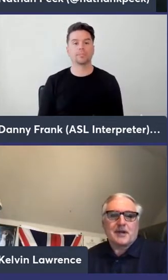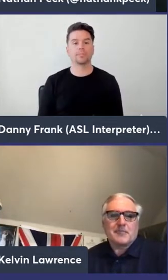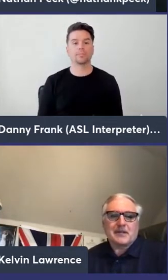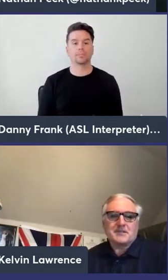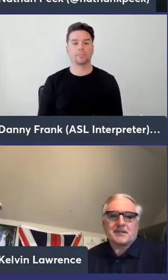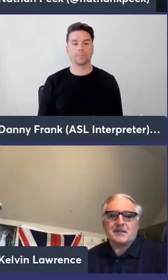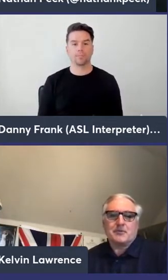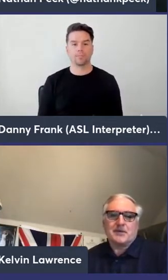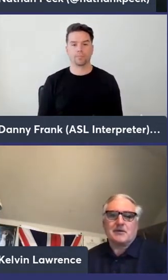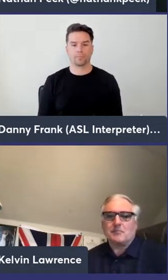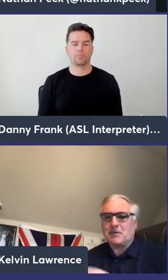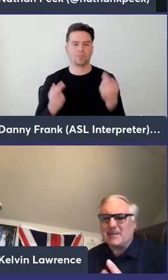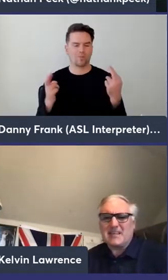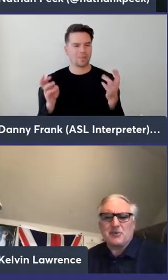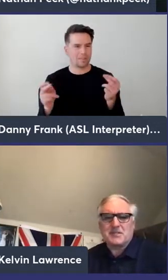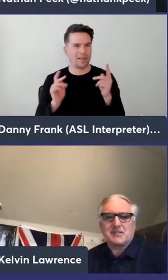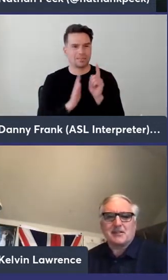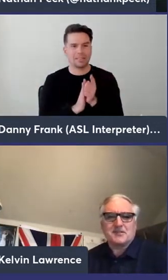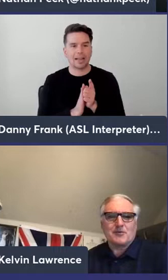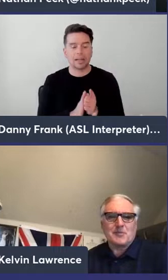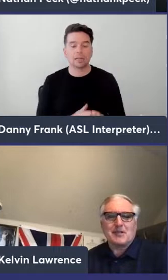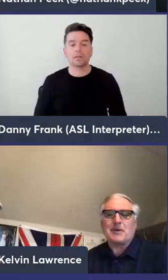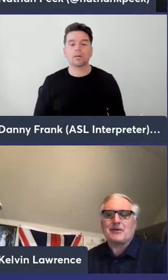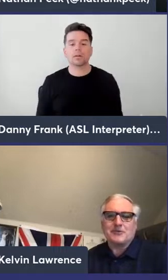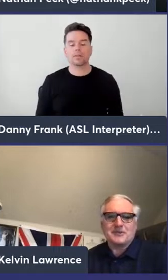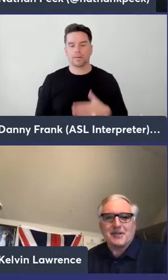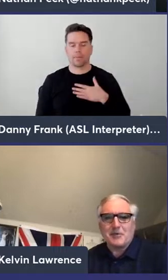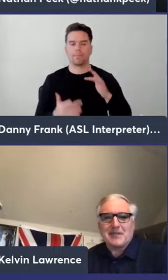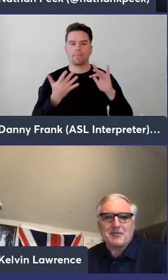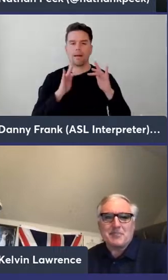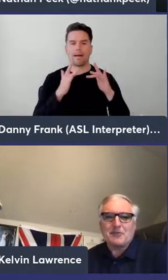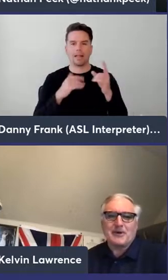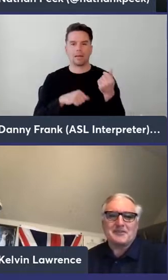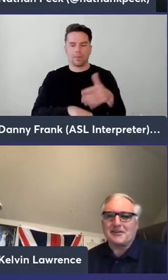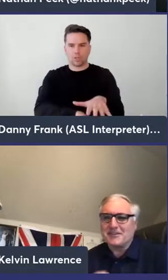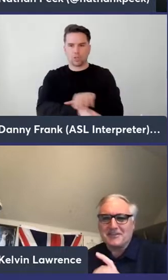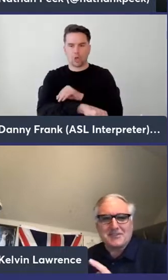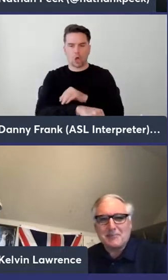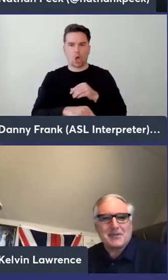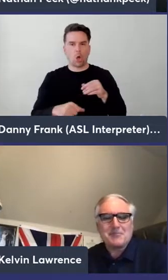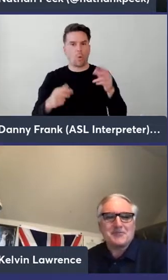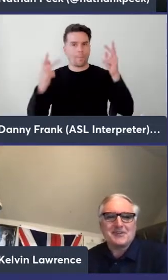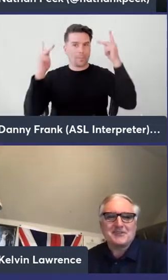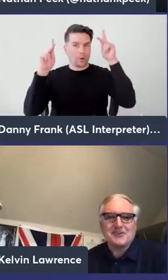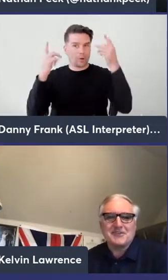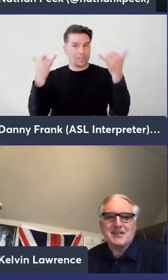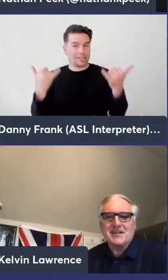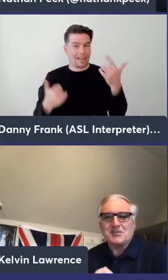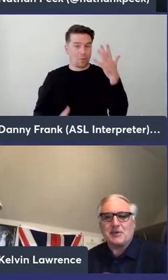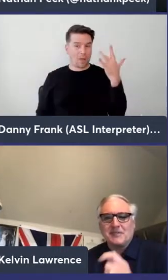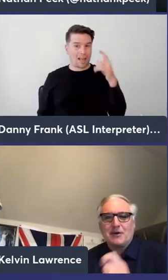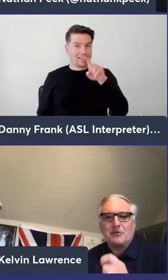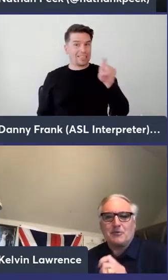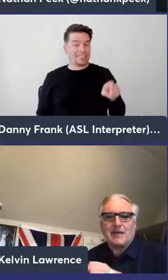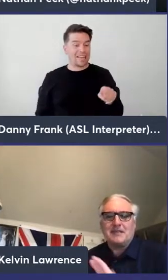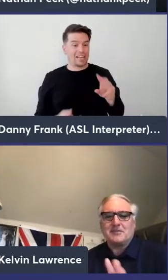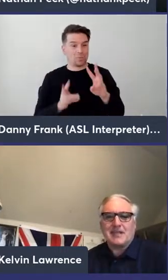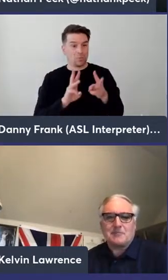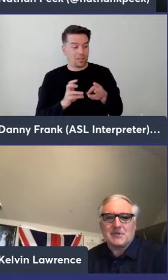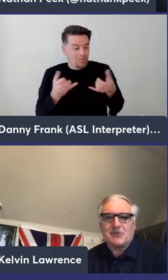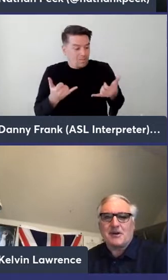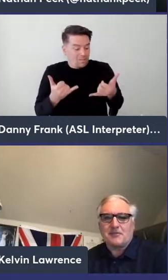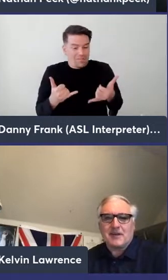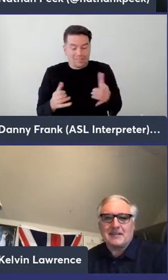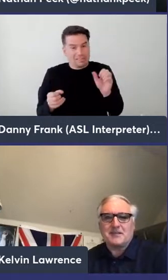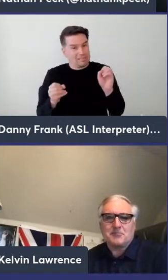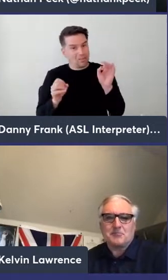hopefully it'll come back in a second. There we go. My network is a little slow. I'm a little paranoid today. We've been having bad weather down here, so keep your fingers crossed. So we've now, into the